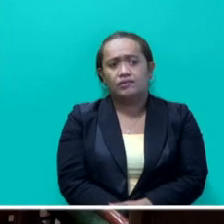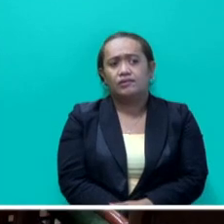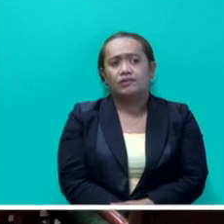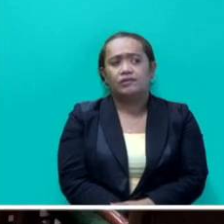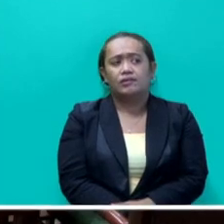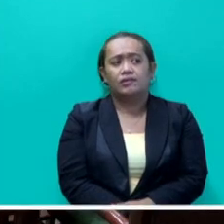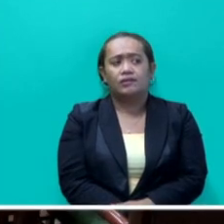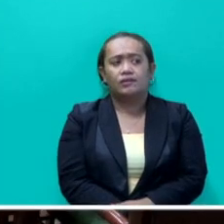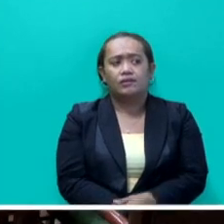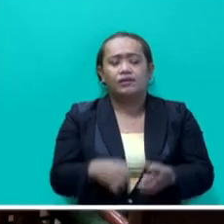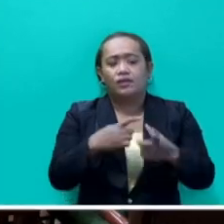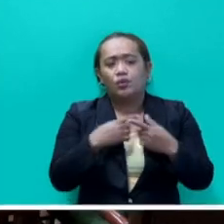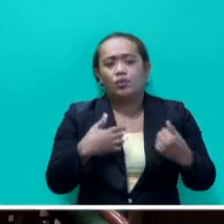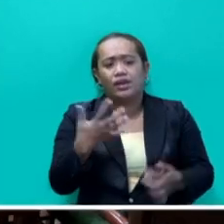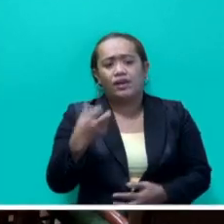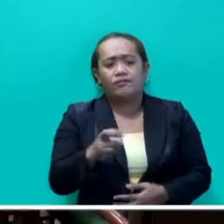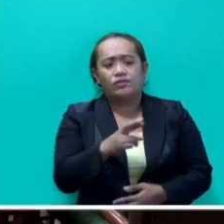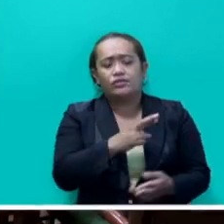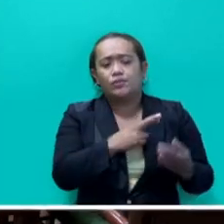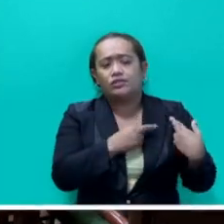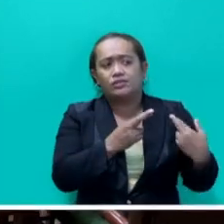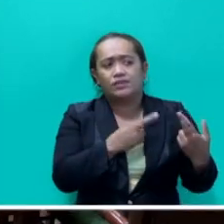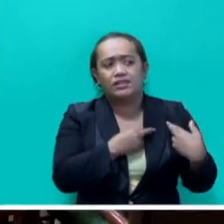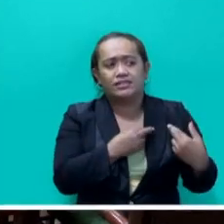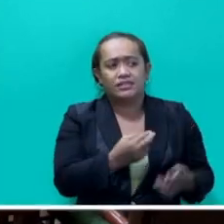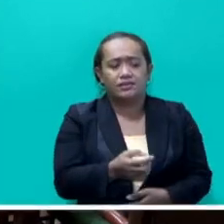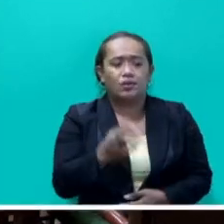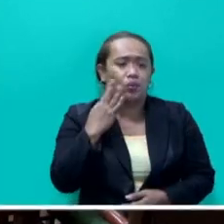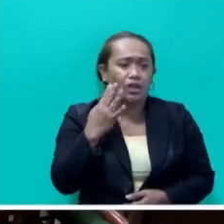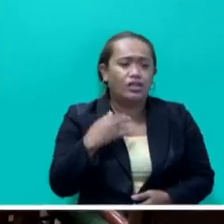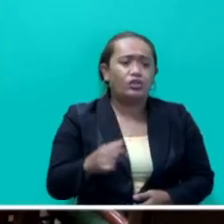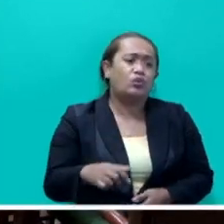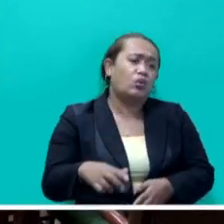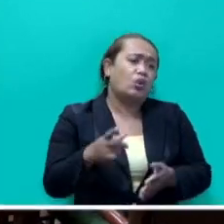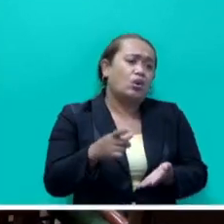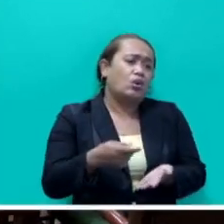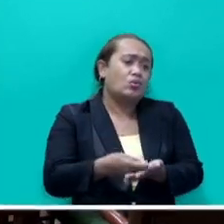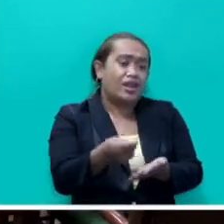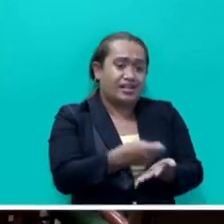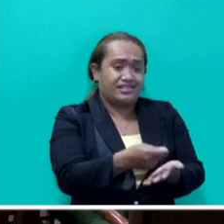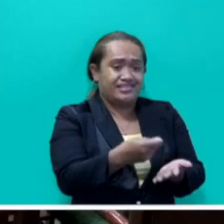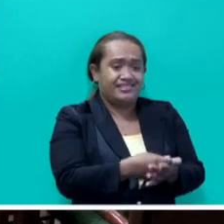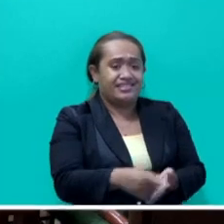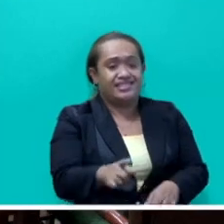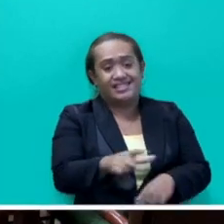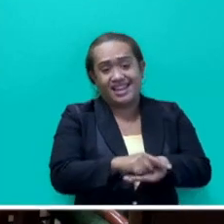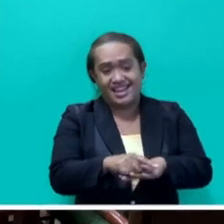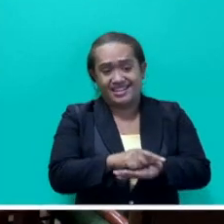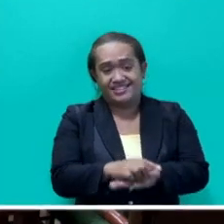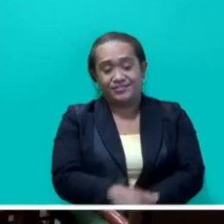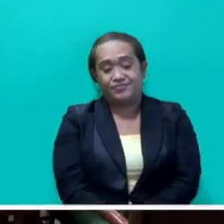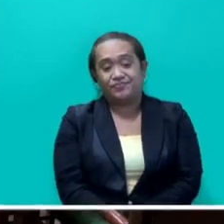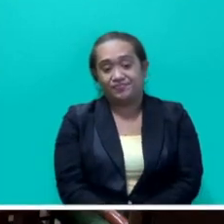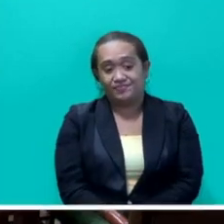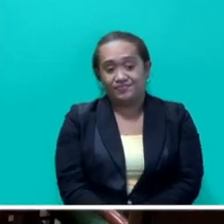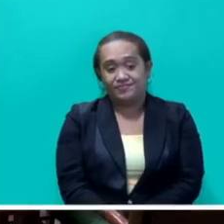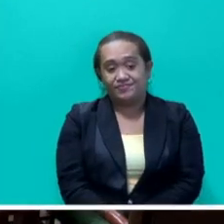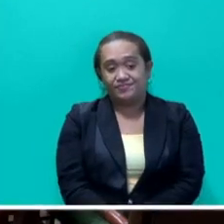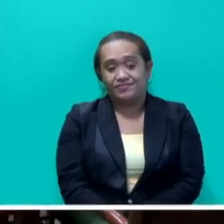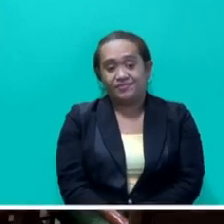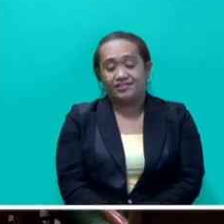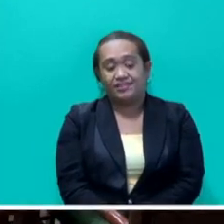We have a responsibility as the lessee to the lessor and, of course, to the landowners who, in